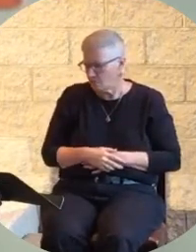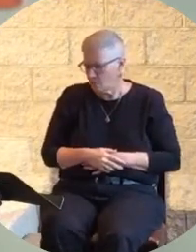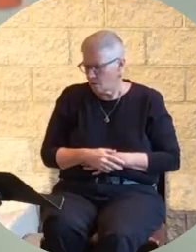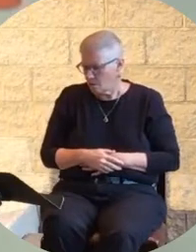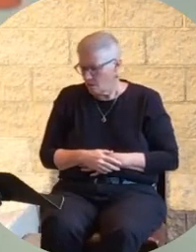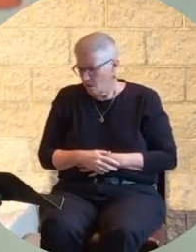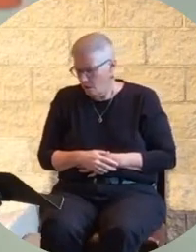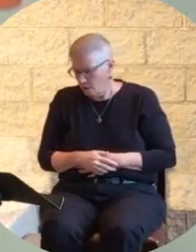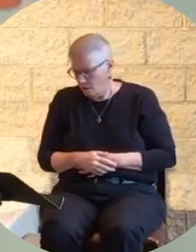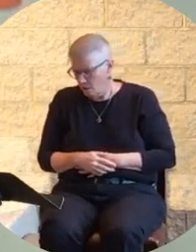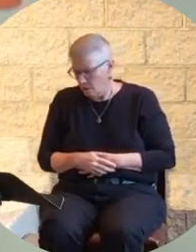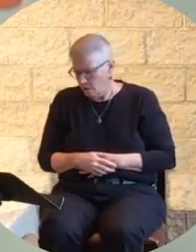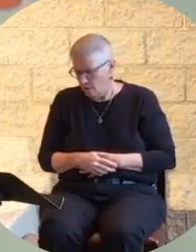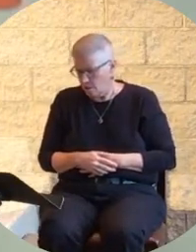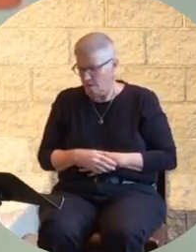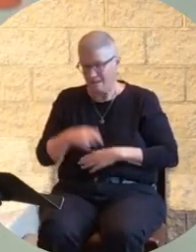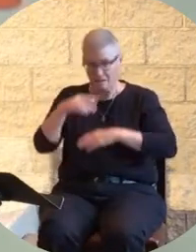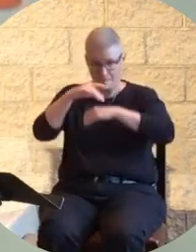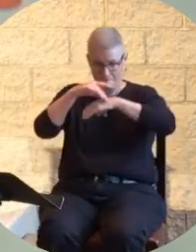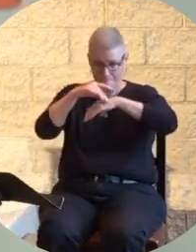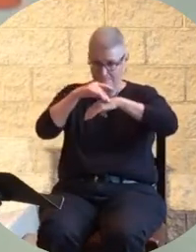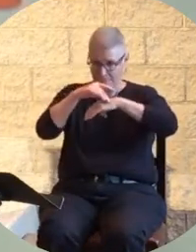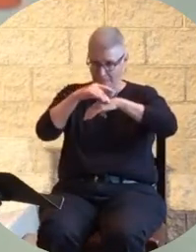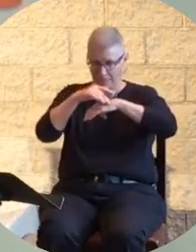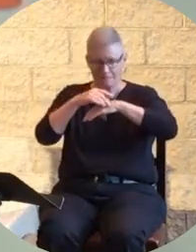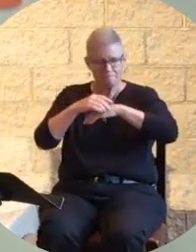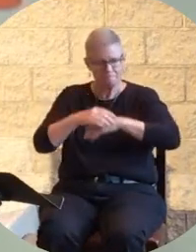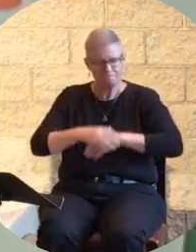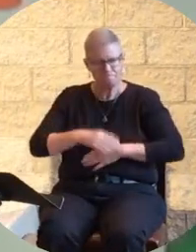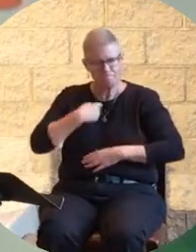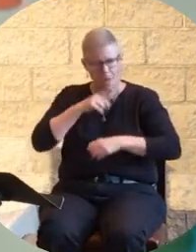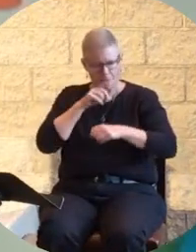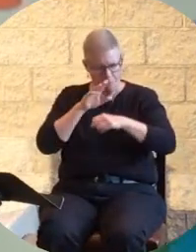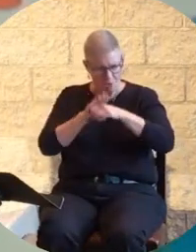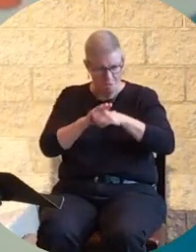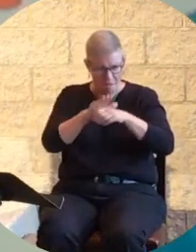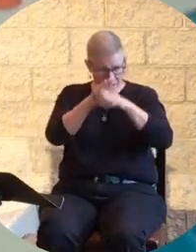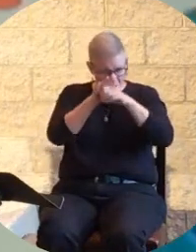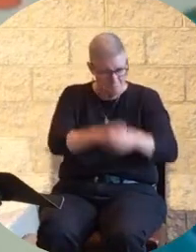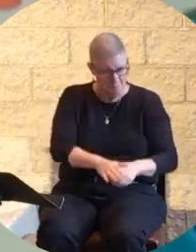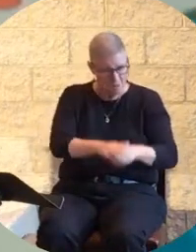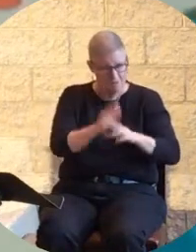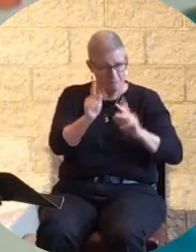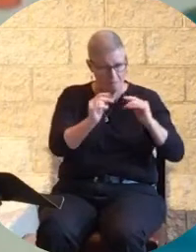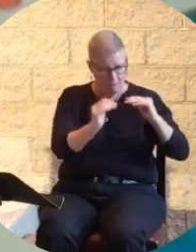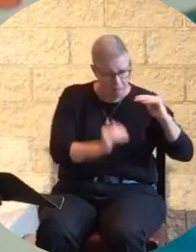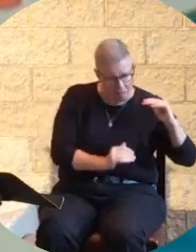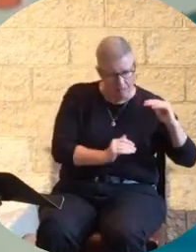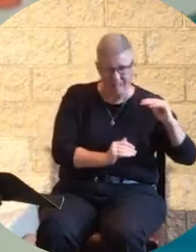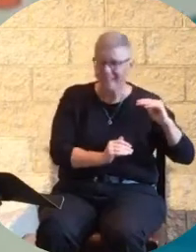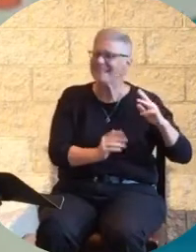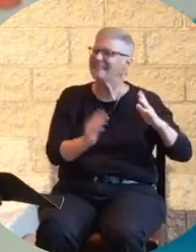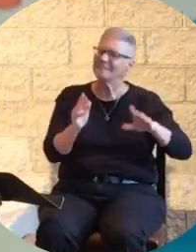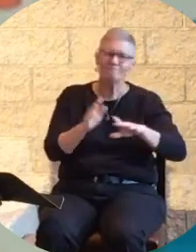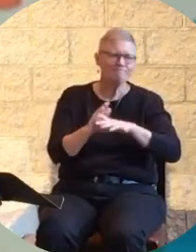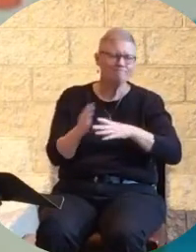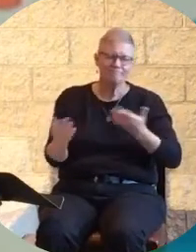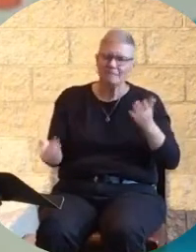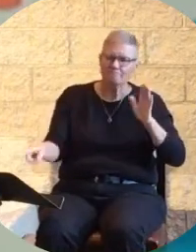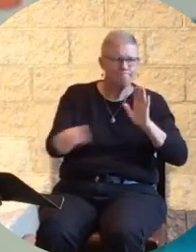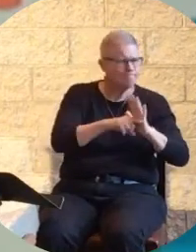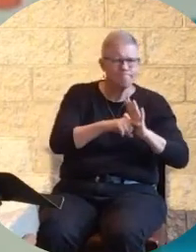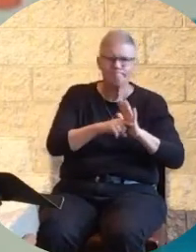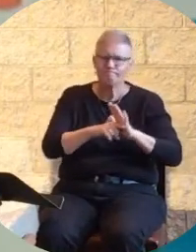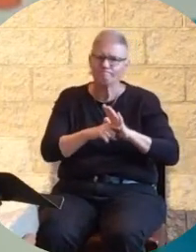I affirm a planet where the oppression of minorities is universally condemned, where we can all